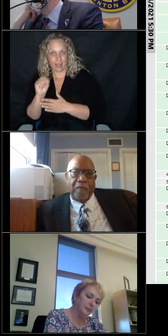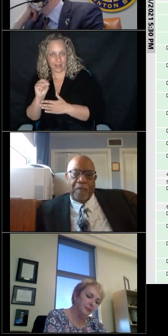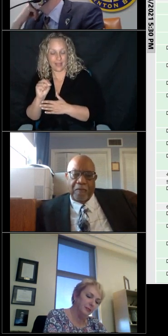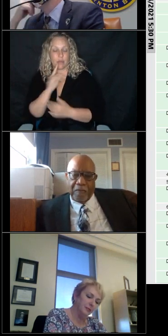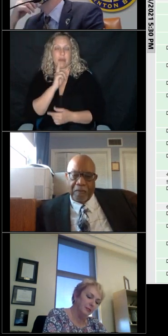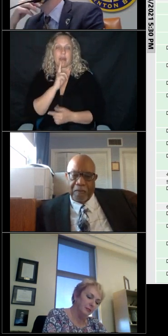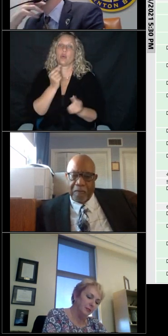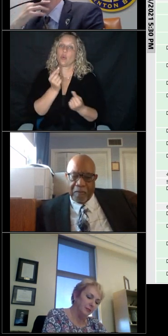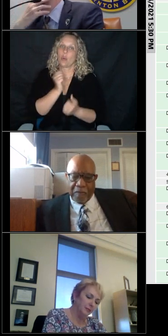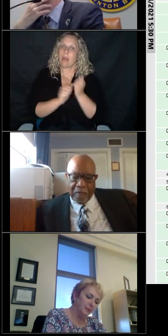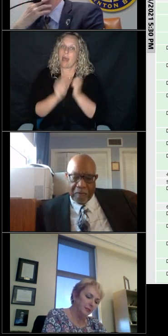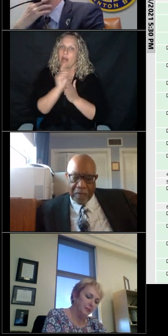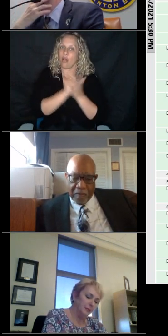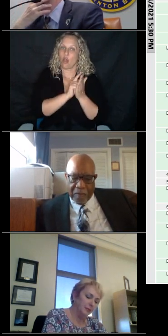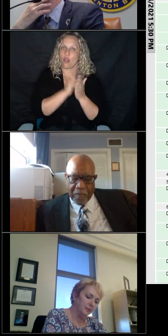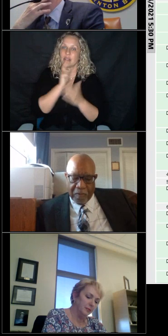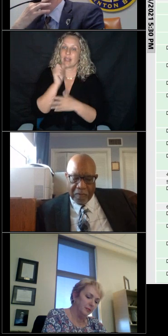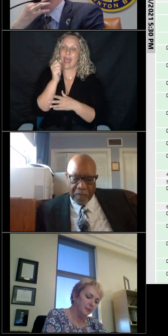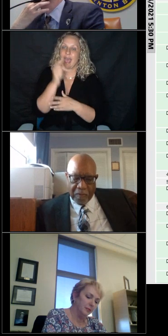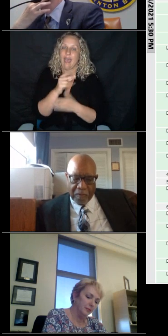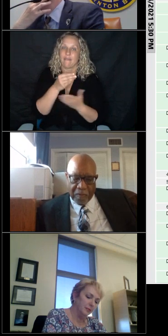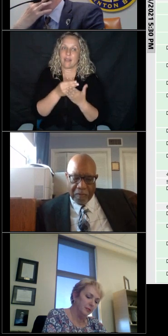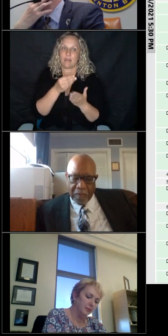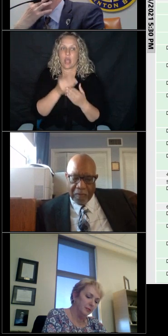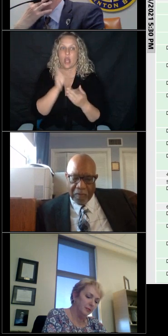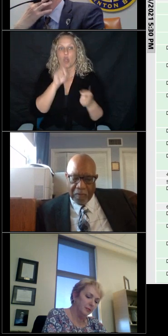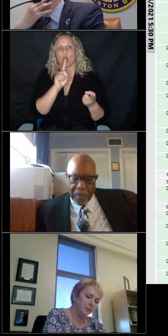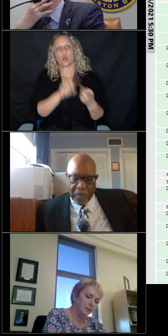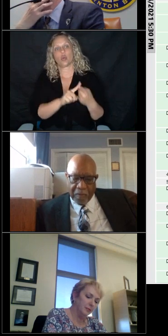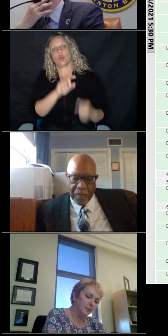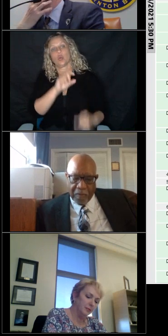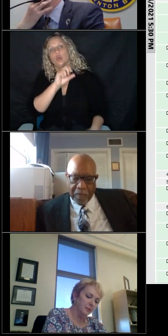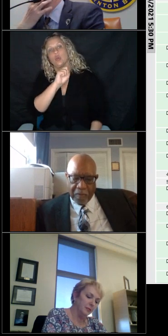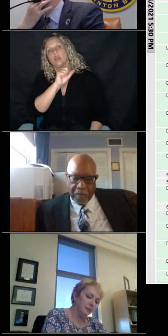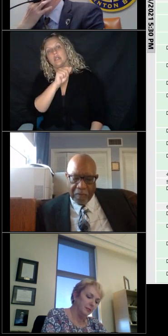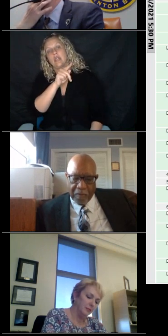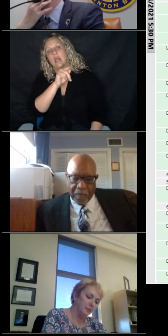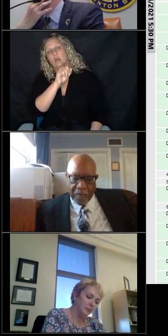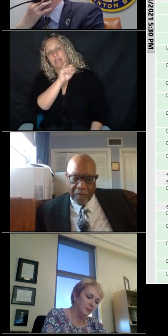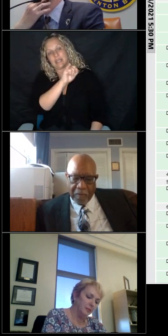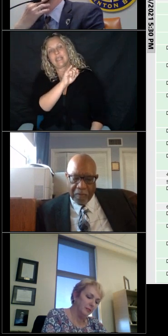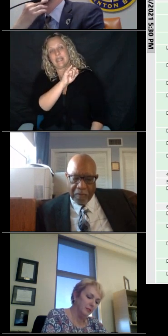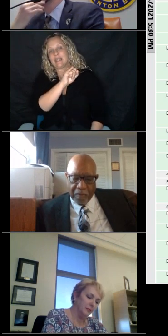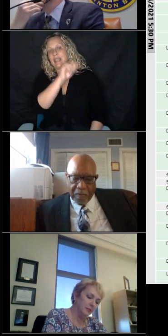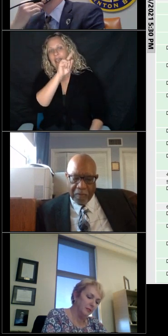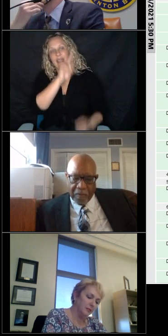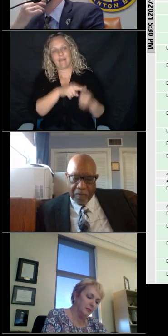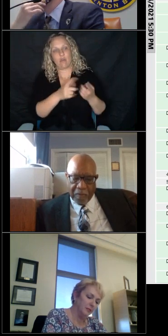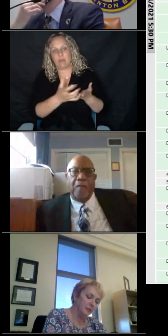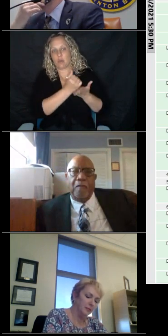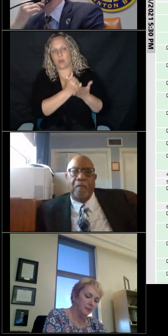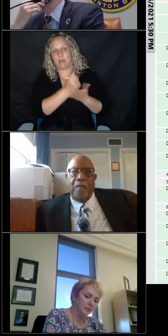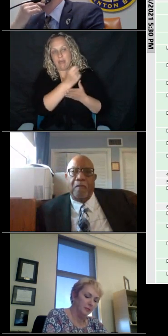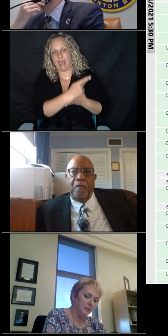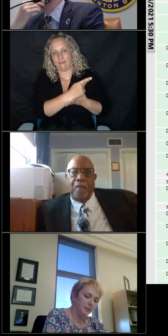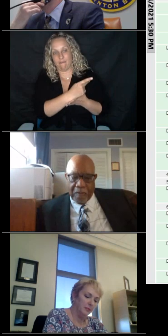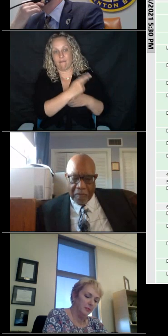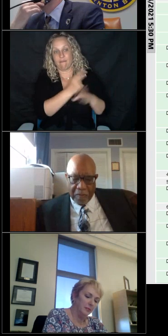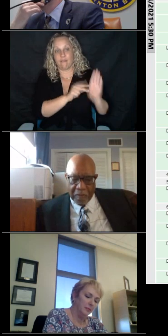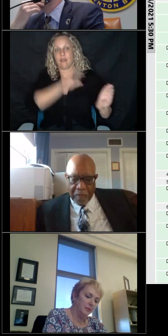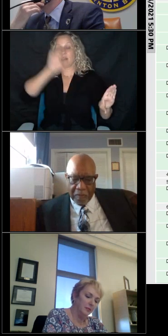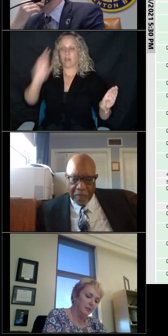saying that half of the money goes to Sadowski and it can never be swept, half. And then the other half will go